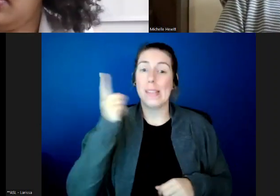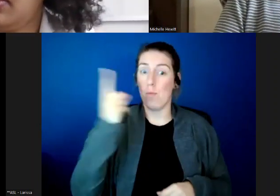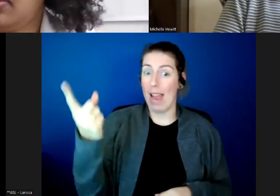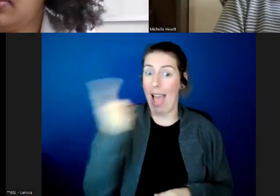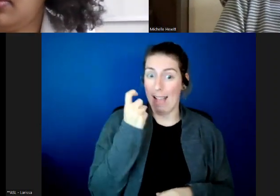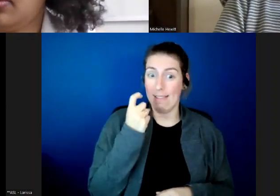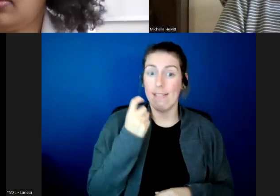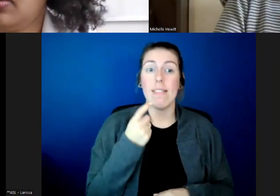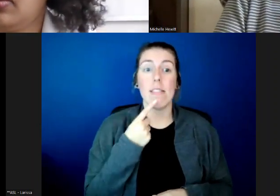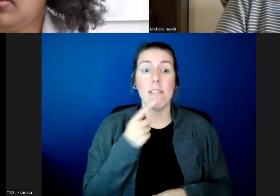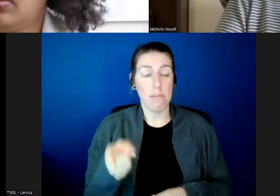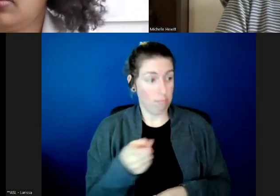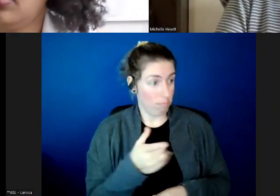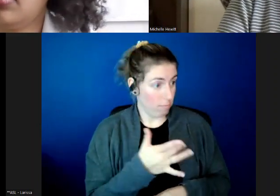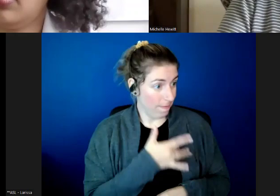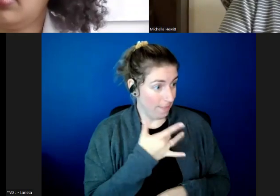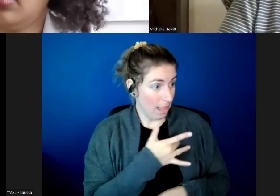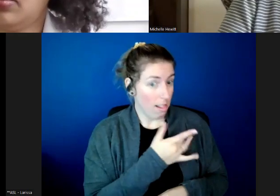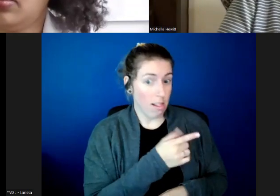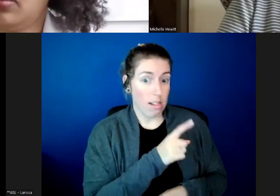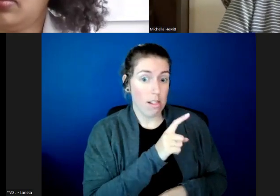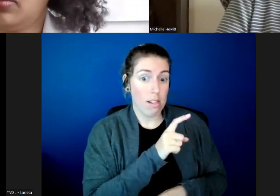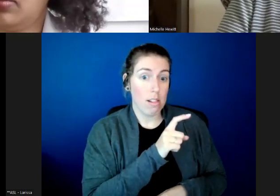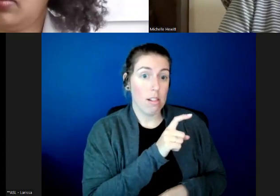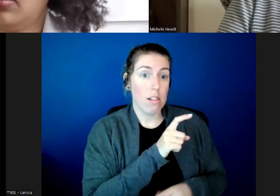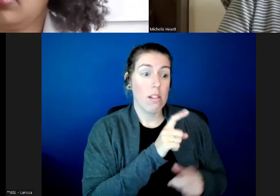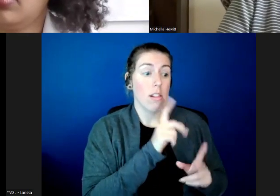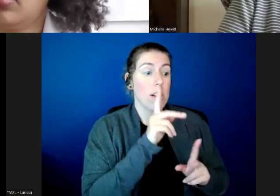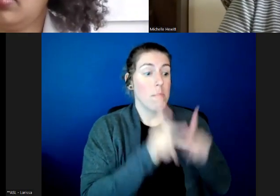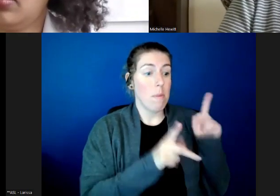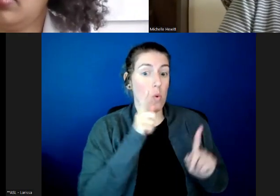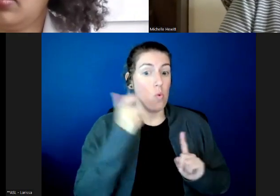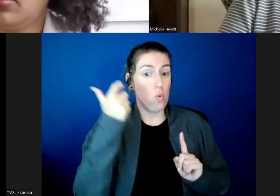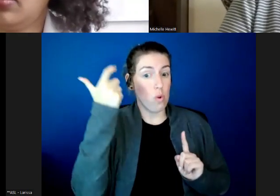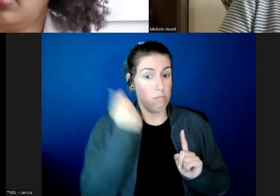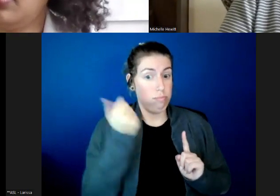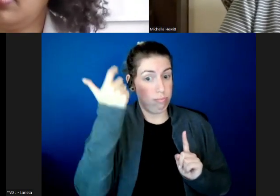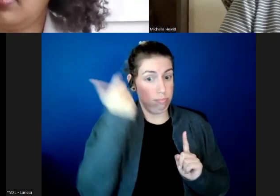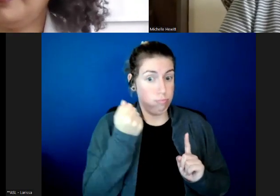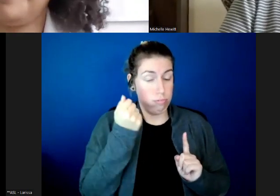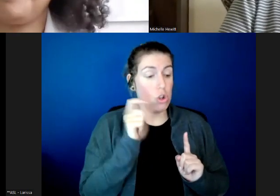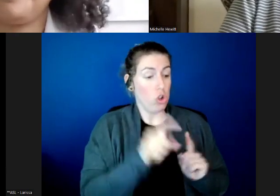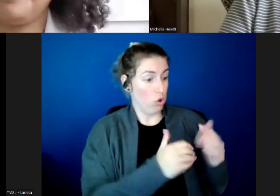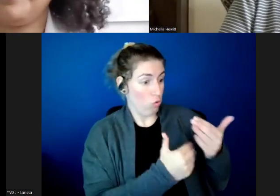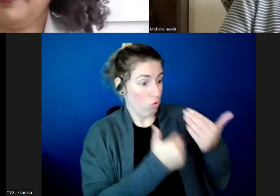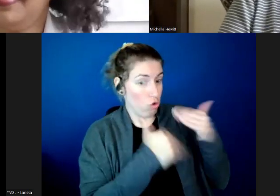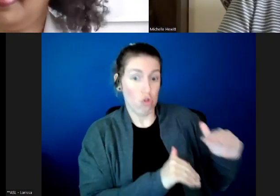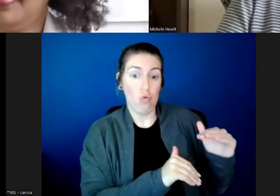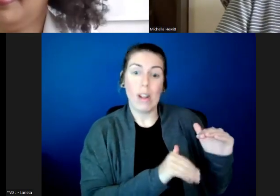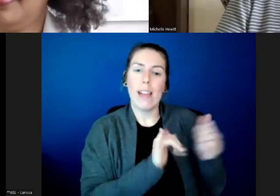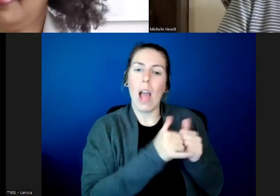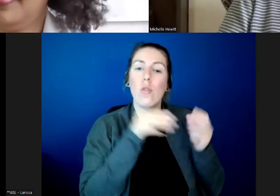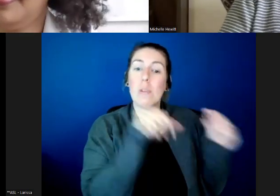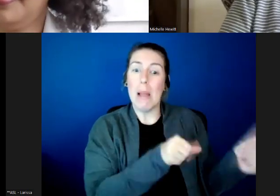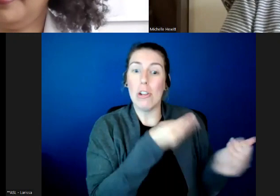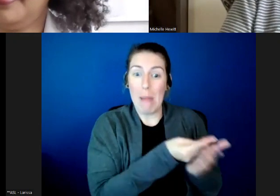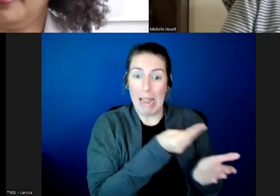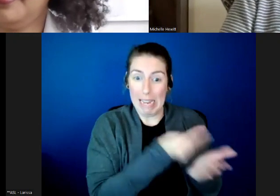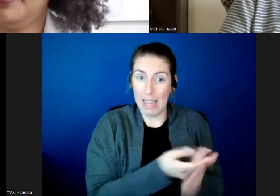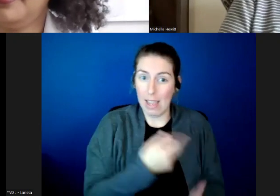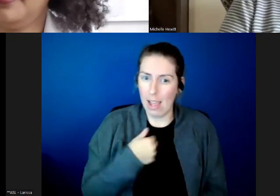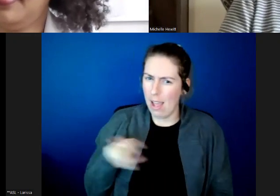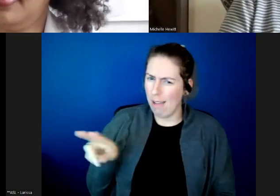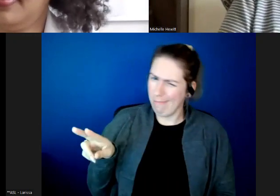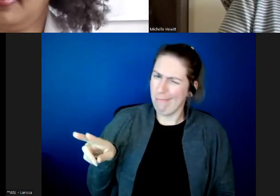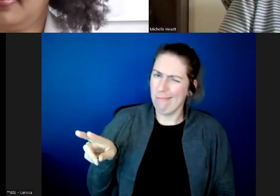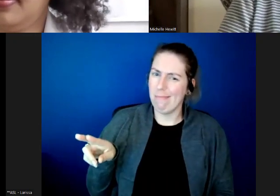should be restrictions on what people who receive benefits should be able to spend them on. And of course, my response was, well, when